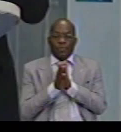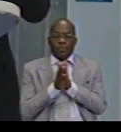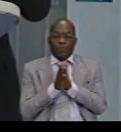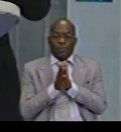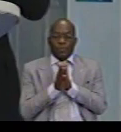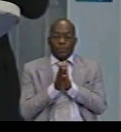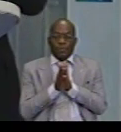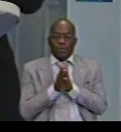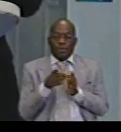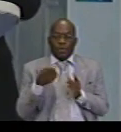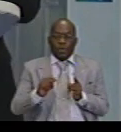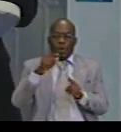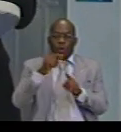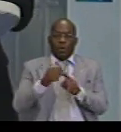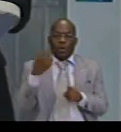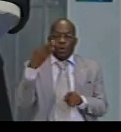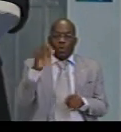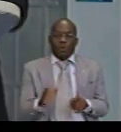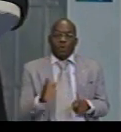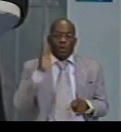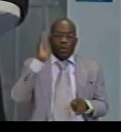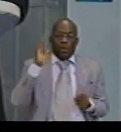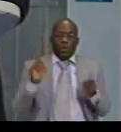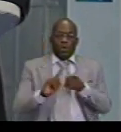The word of God today will be a revelation.